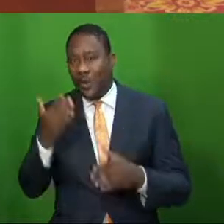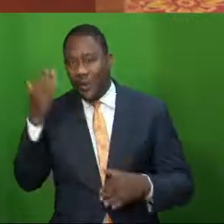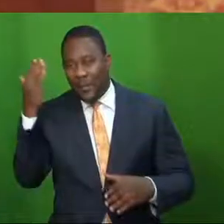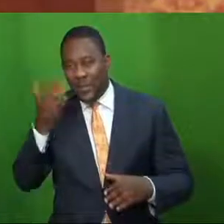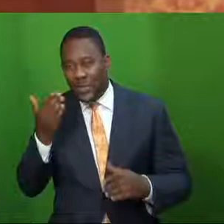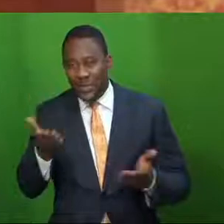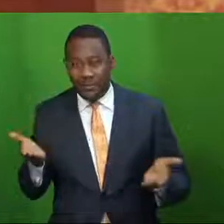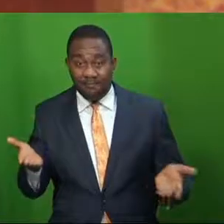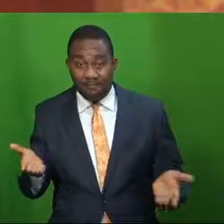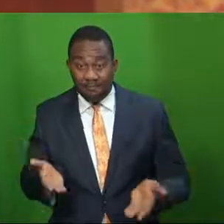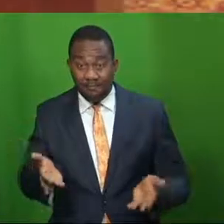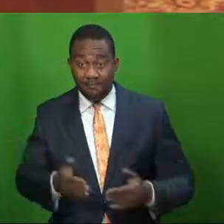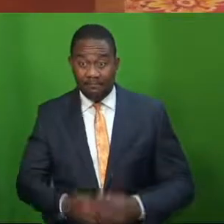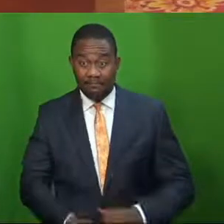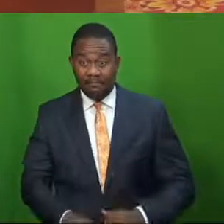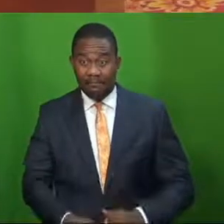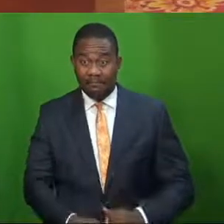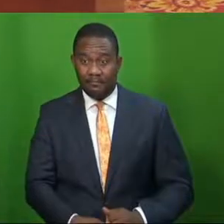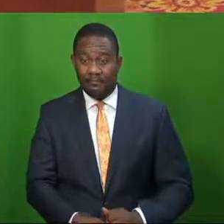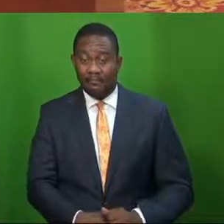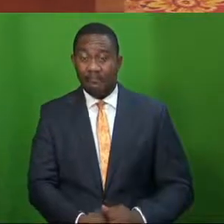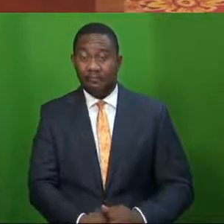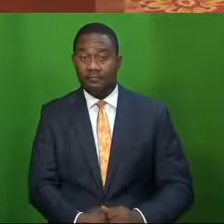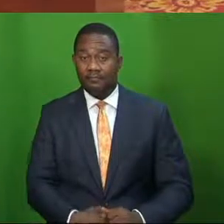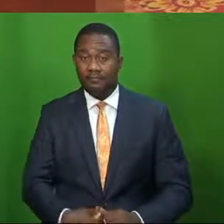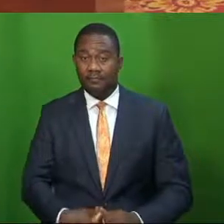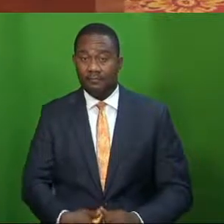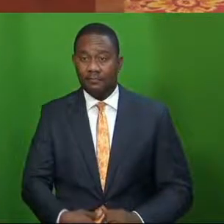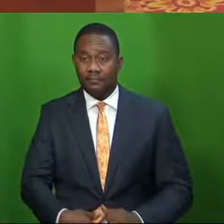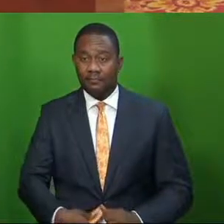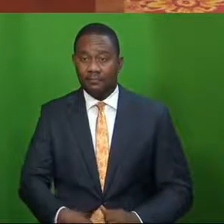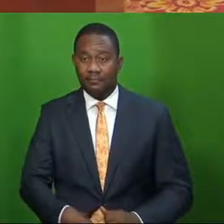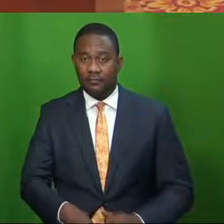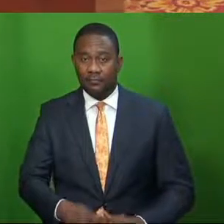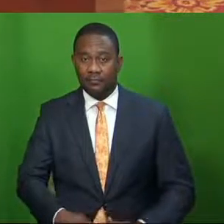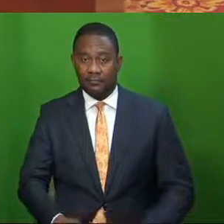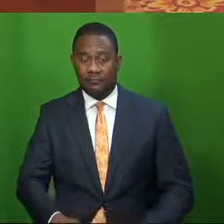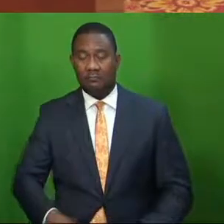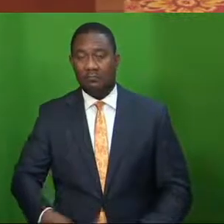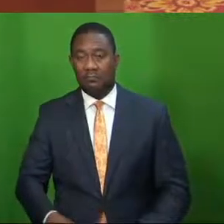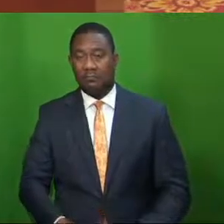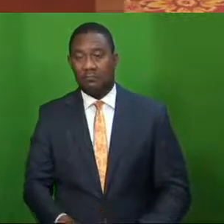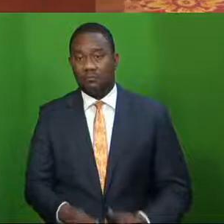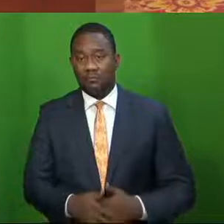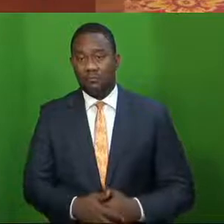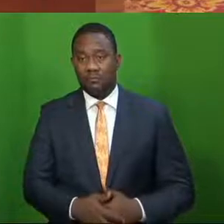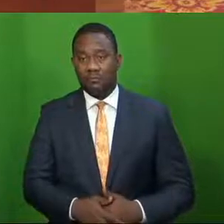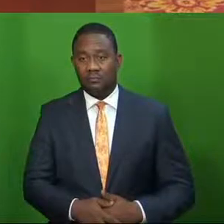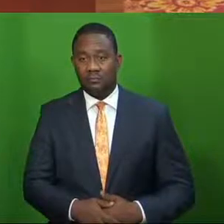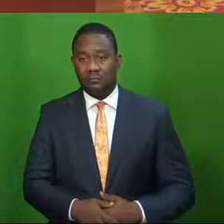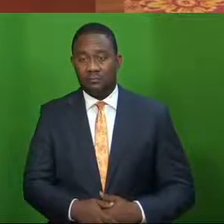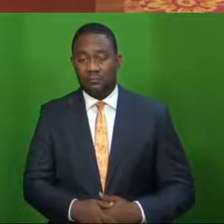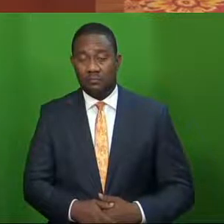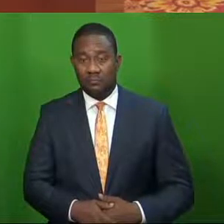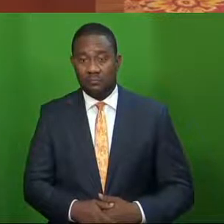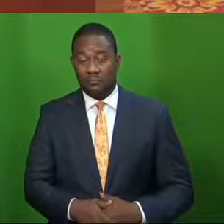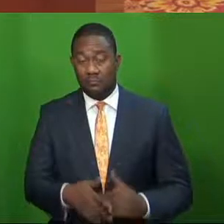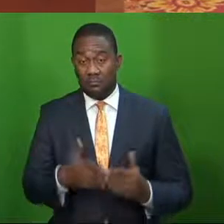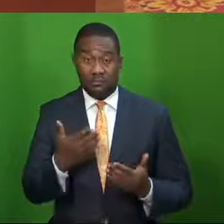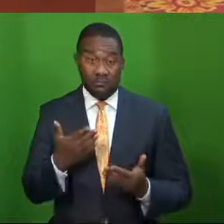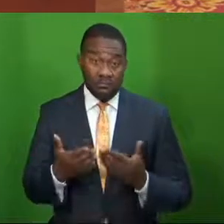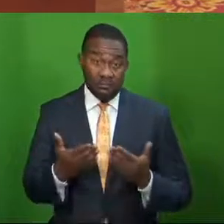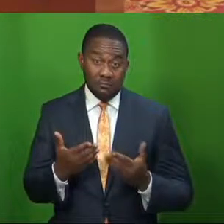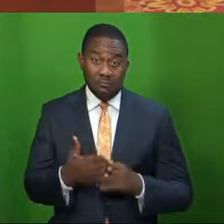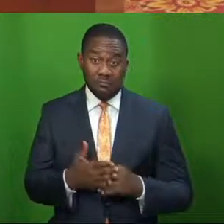Because, as you do know, the figures are getting a bit scary. And perhaps it may become